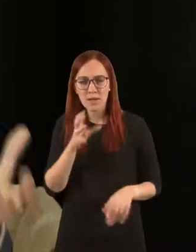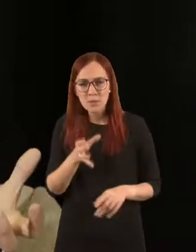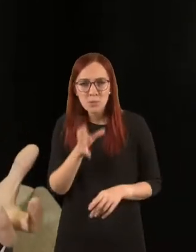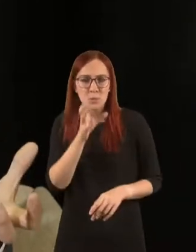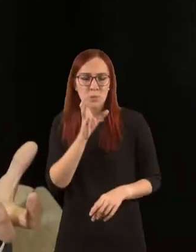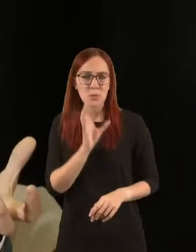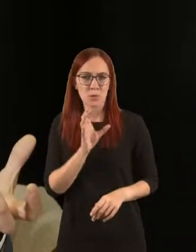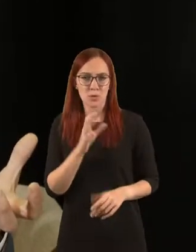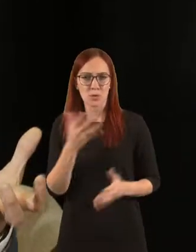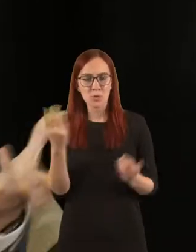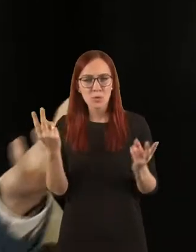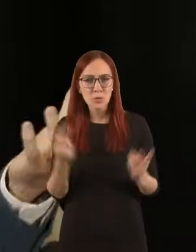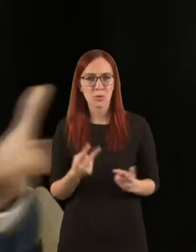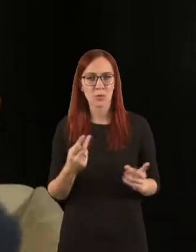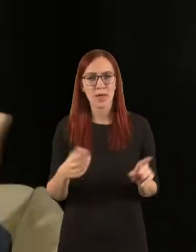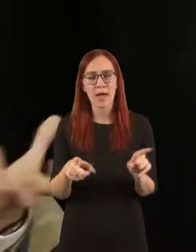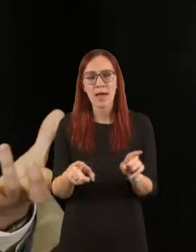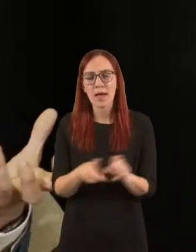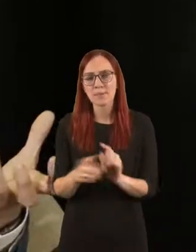strategy